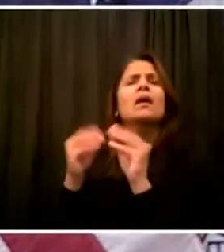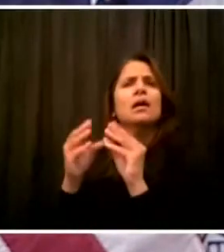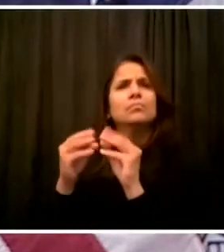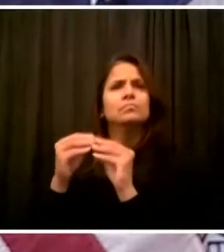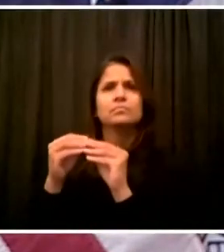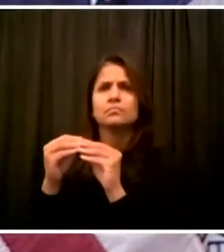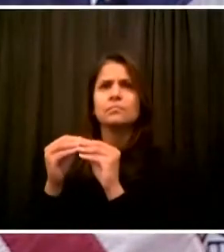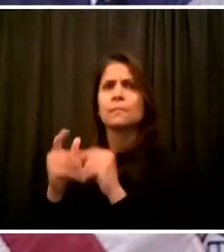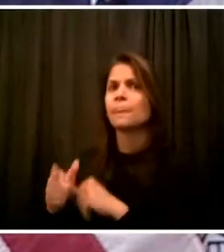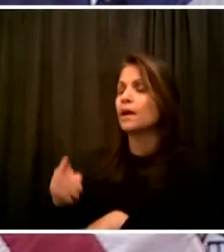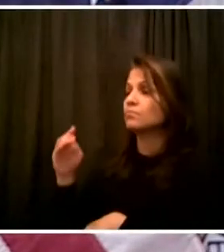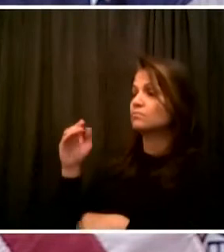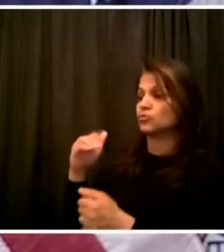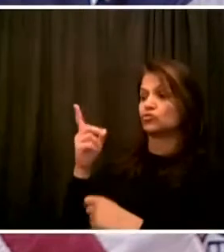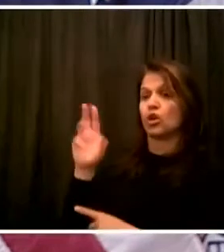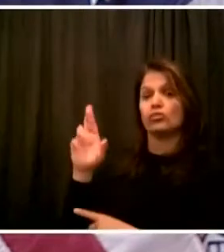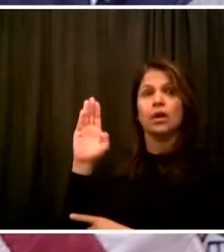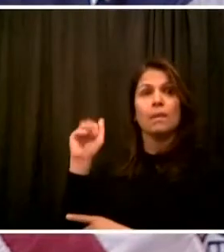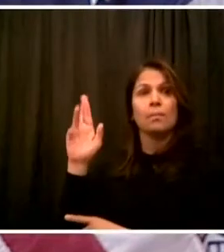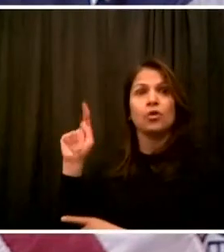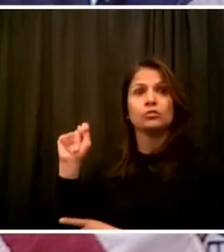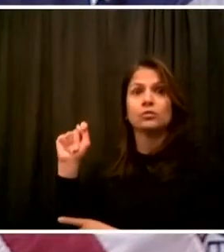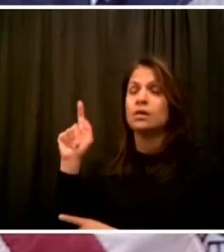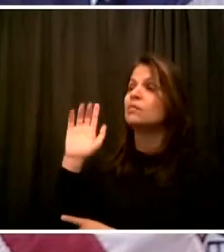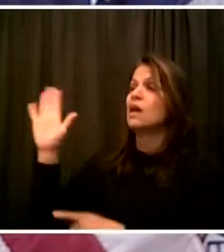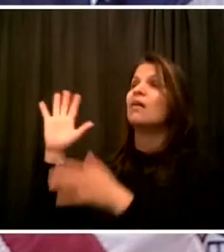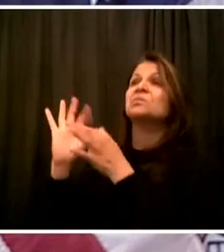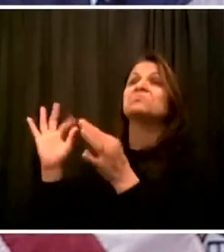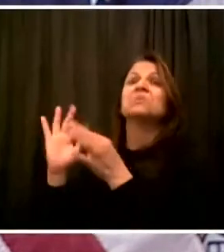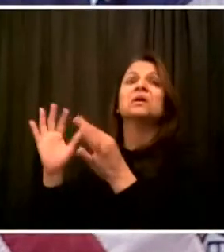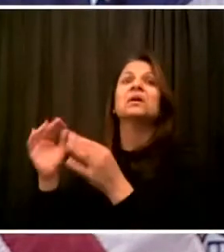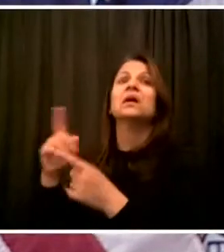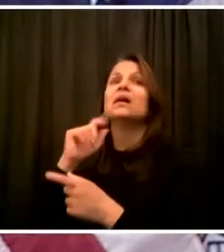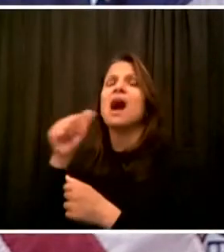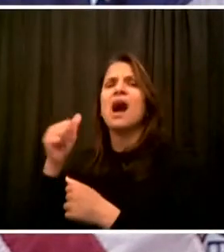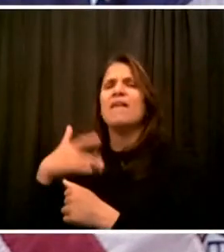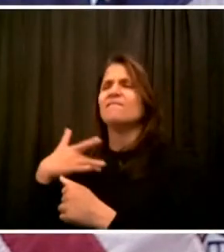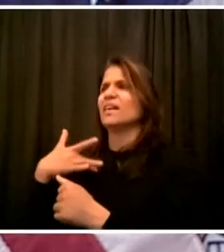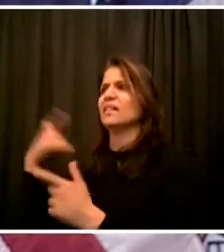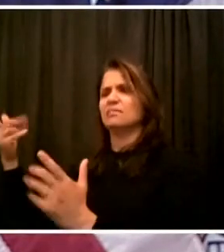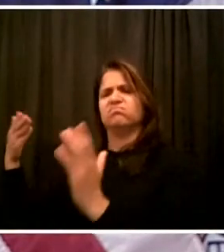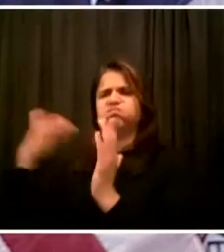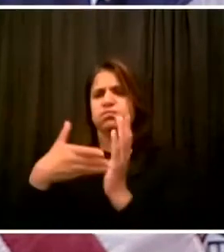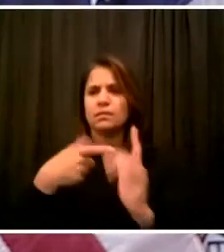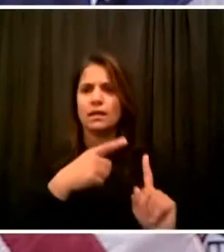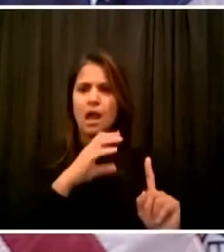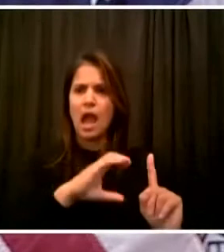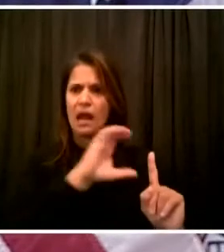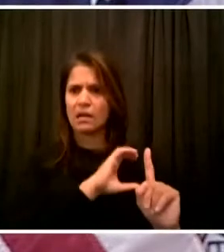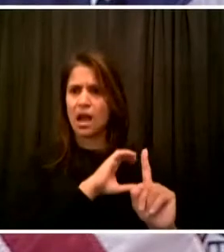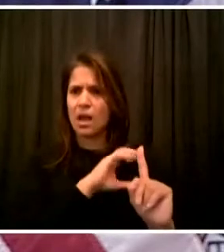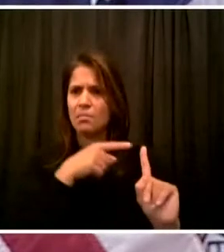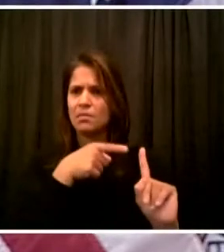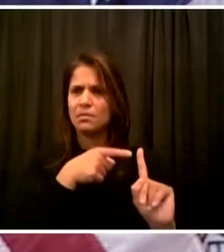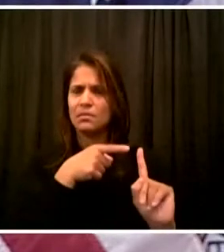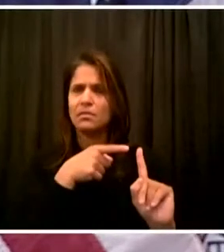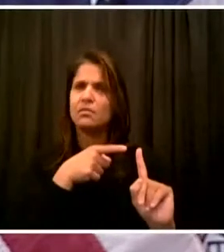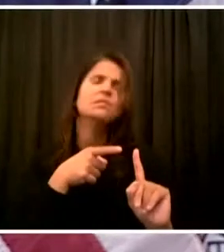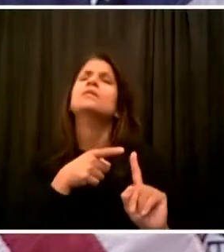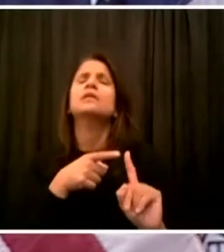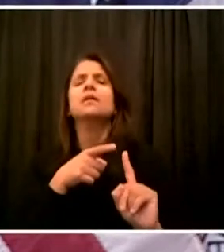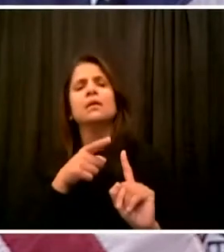Marla, I was not at a meeting where I heard that. What is being reported, as I